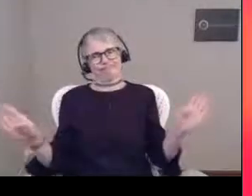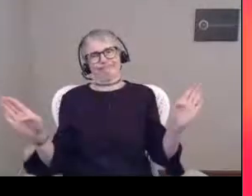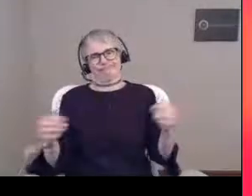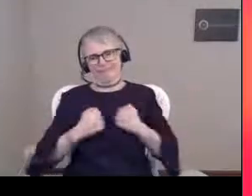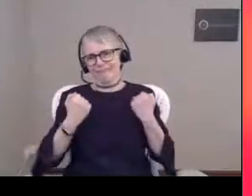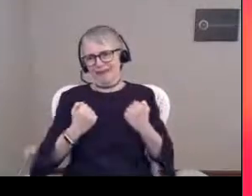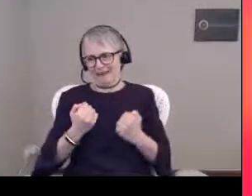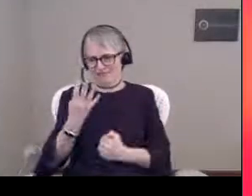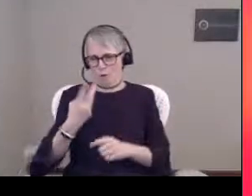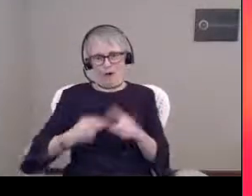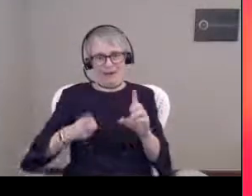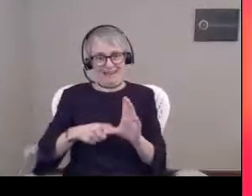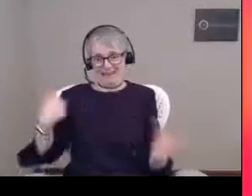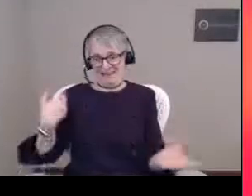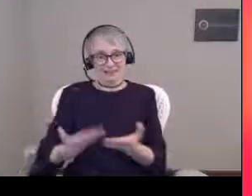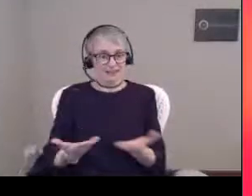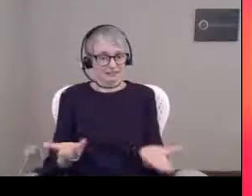4.5 years here.